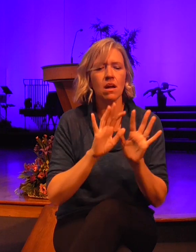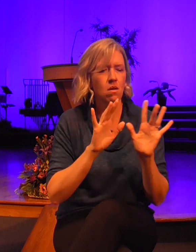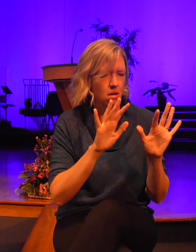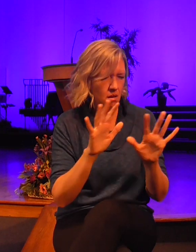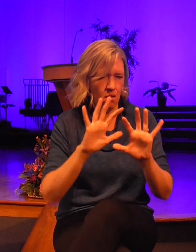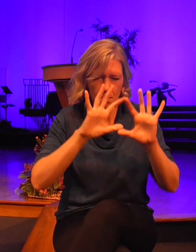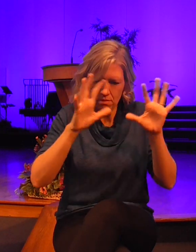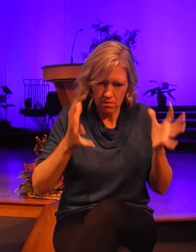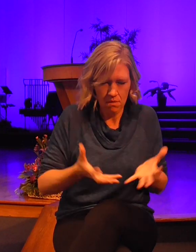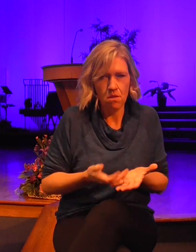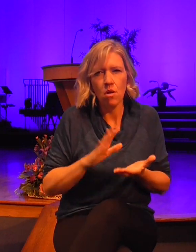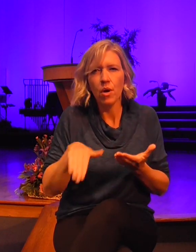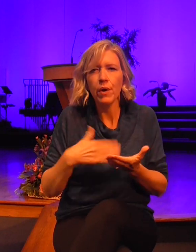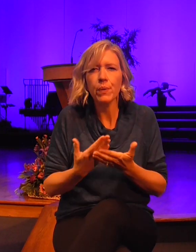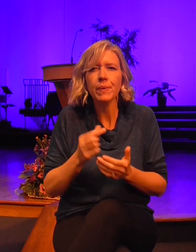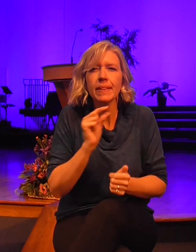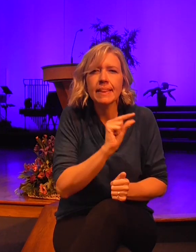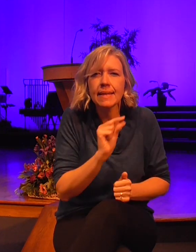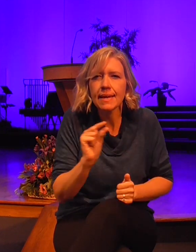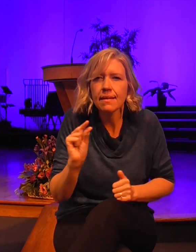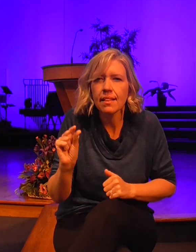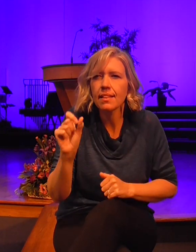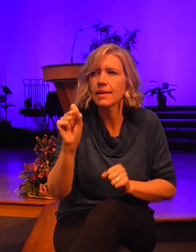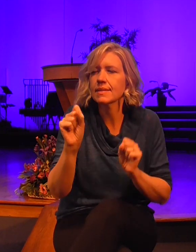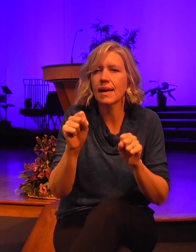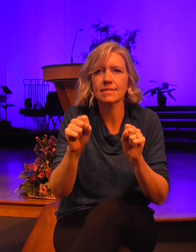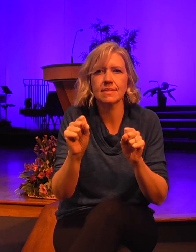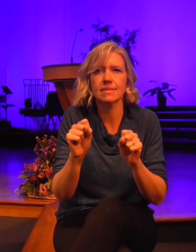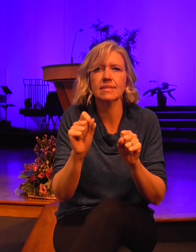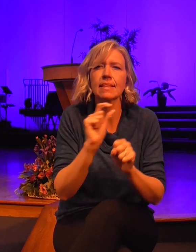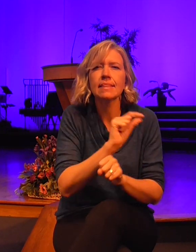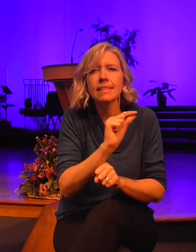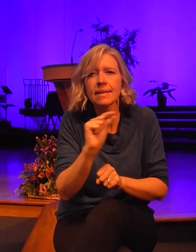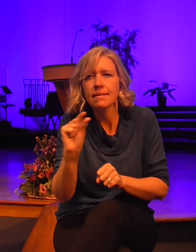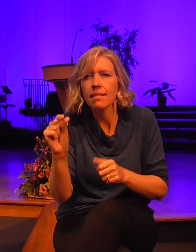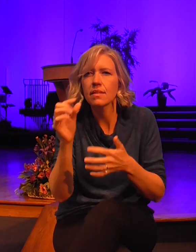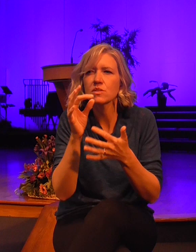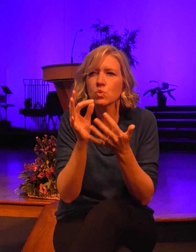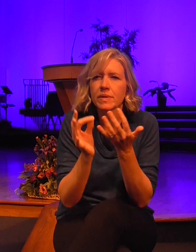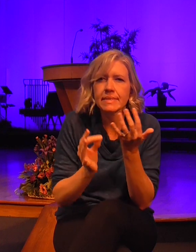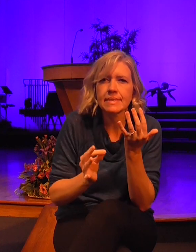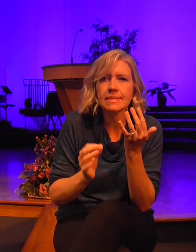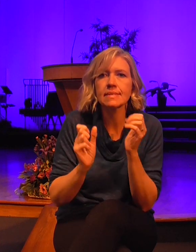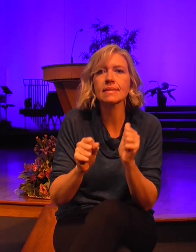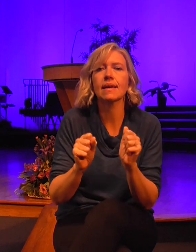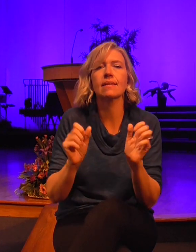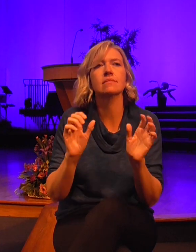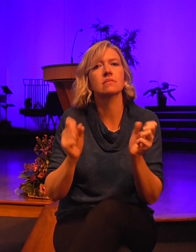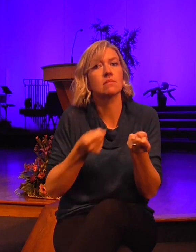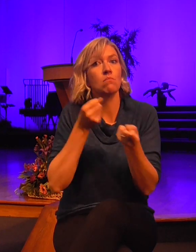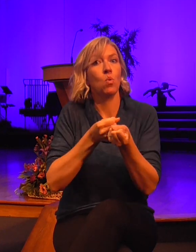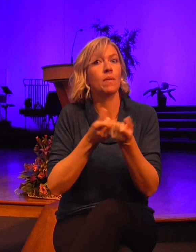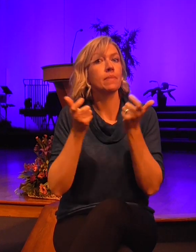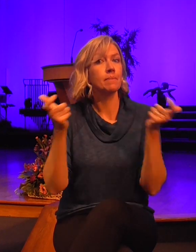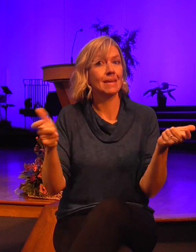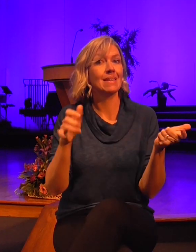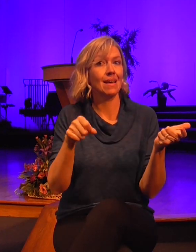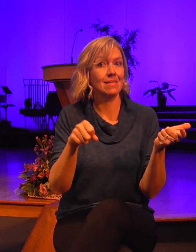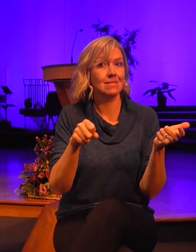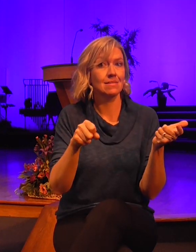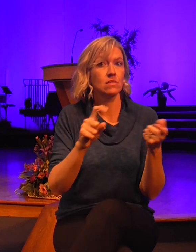yeses, all of those little choices that can help nurture the big yes to happen.